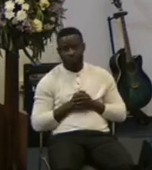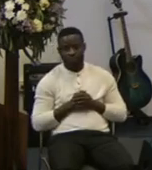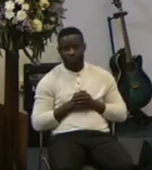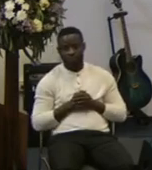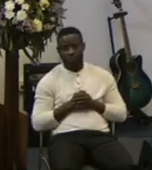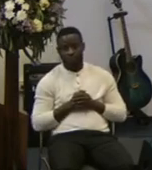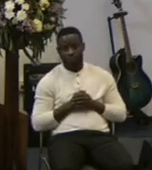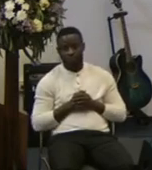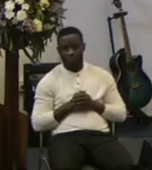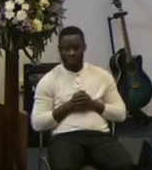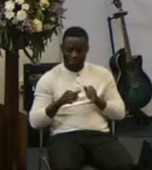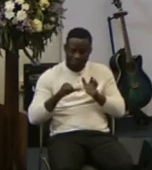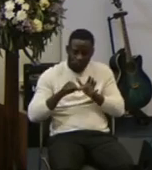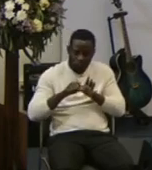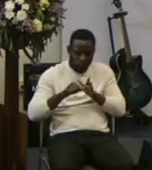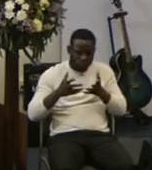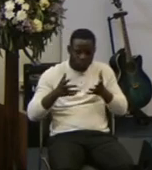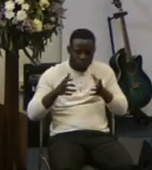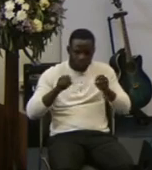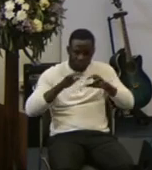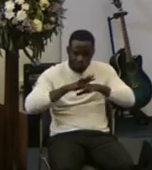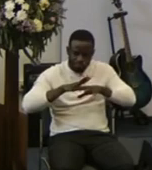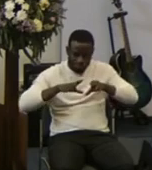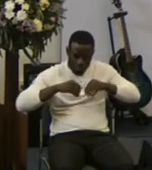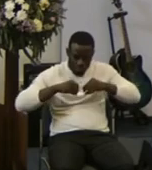and that is puzzling,